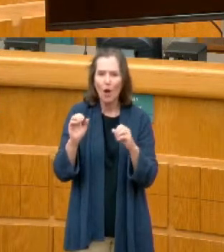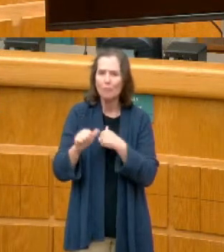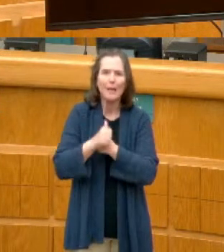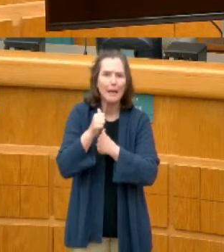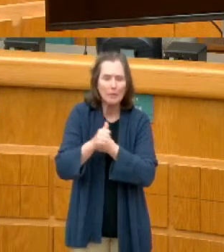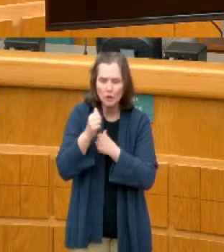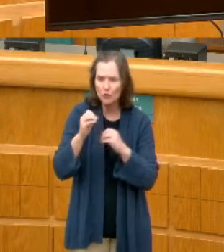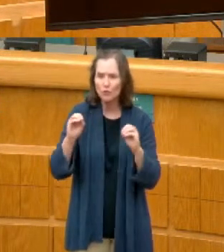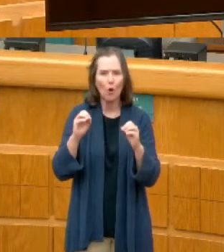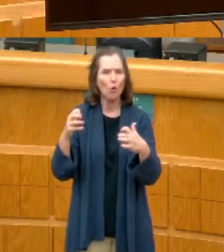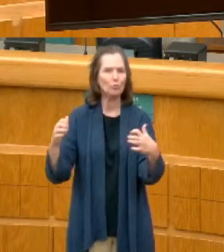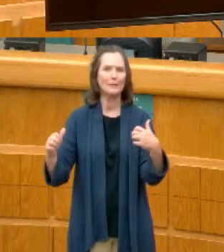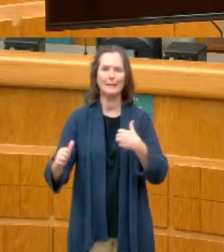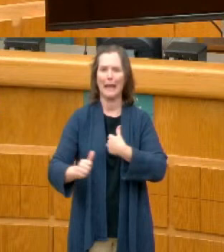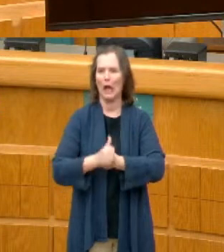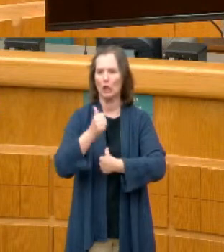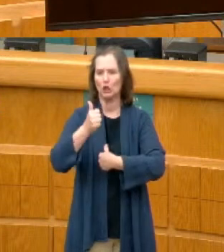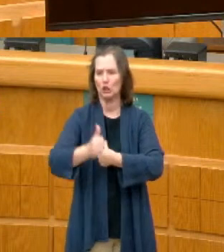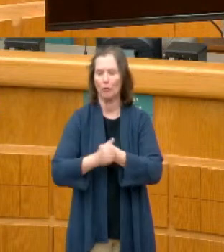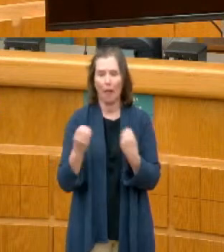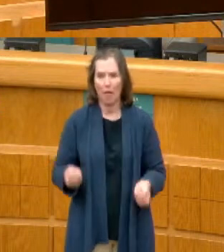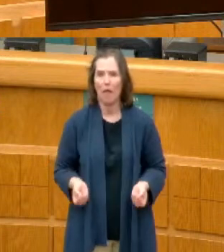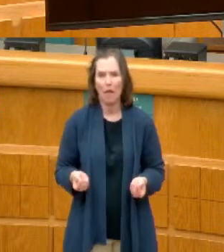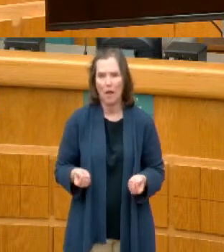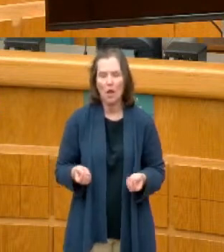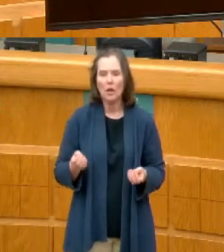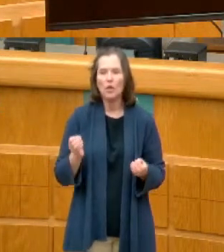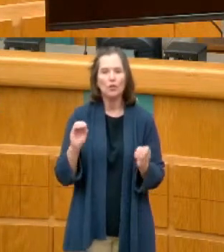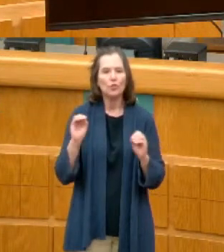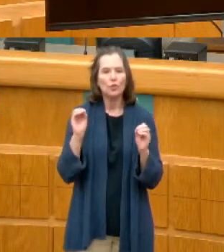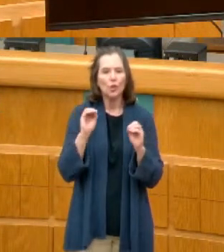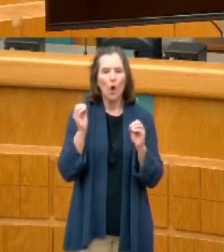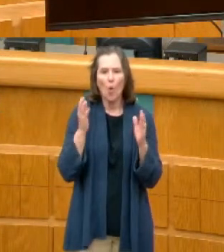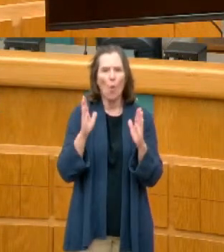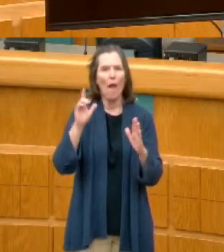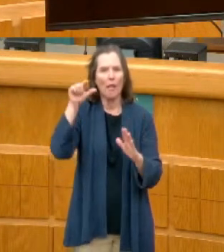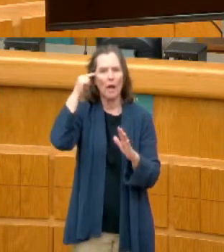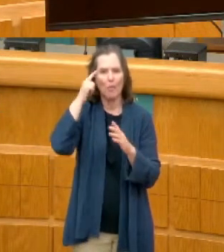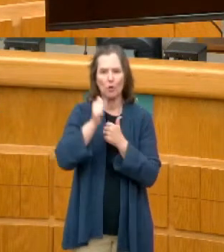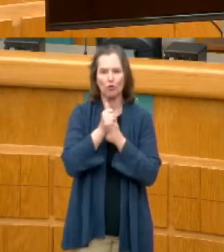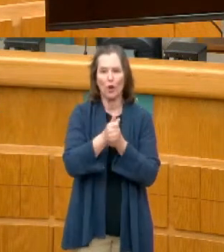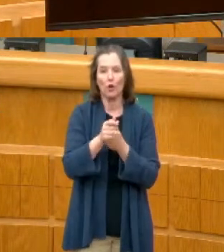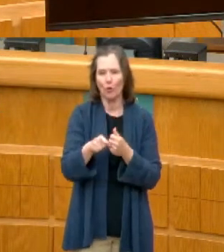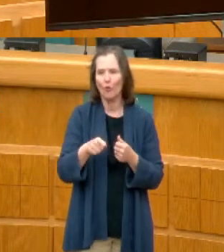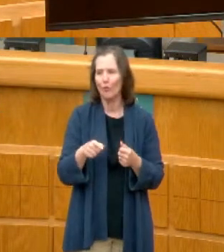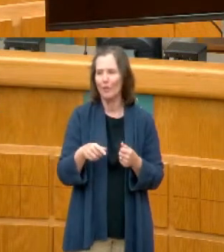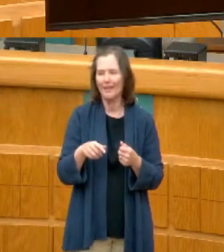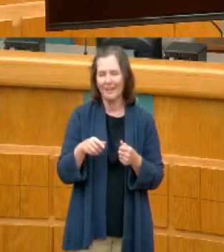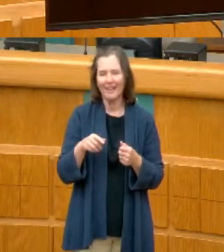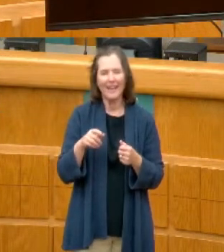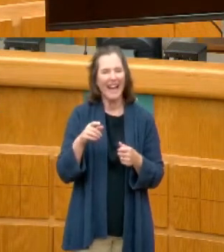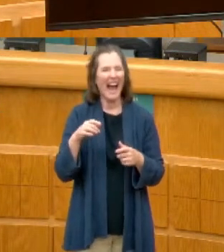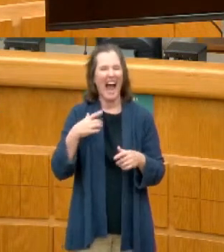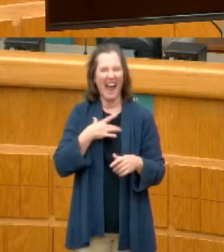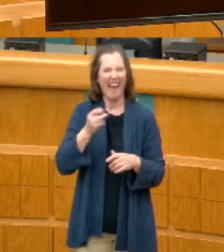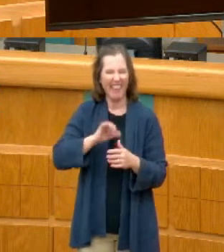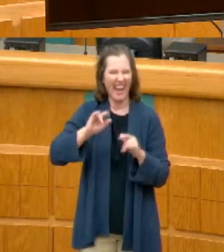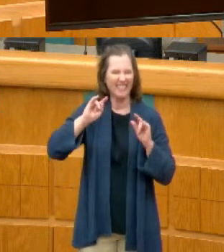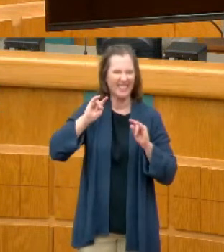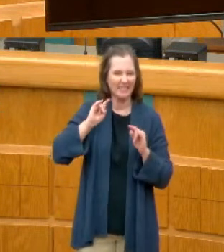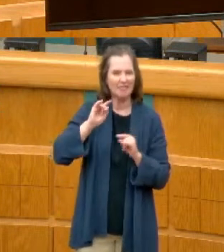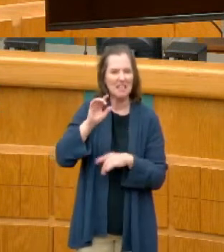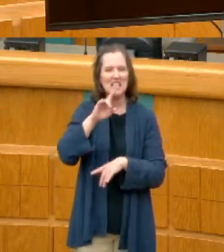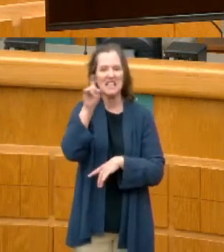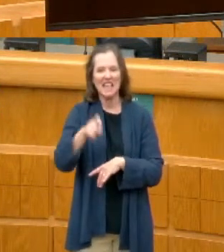system. What it does is give you a fight. I like that, Texas fight, right? I like that, Judge. I'm a Longhorn. So I